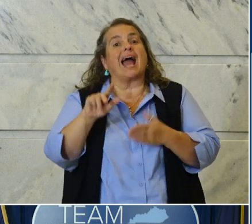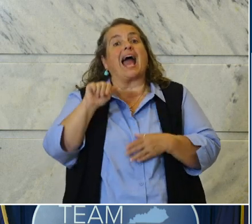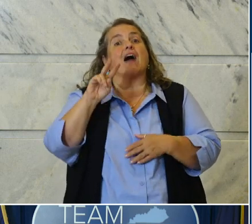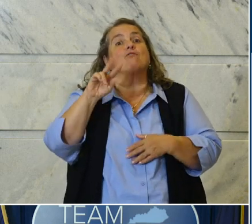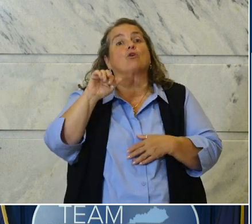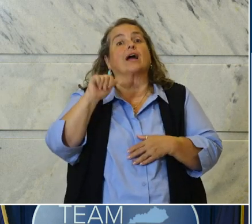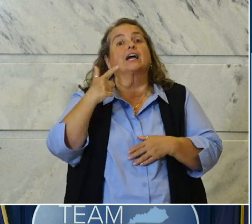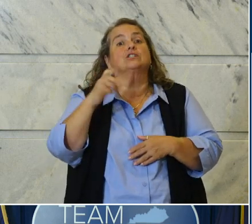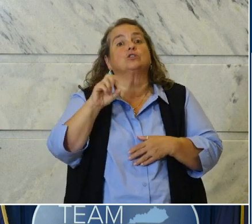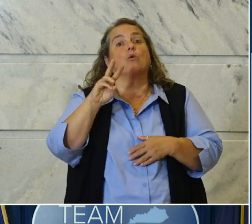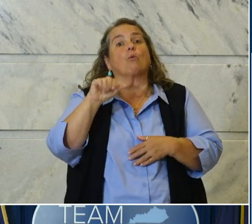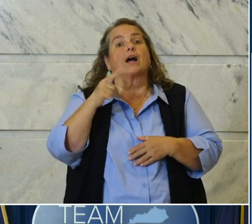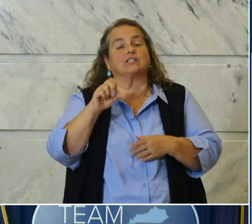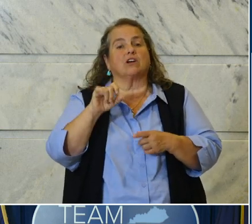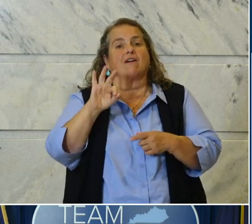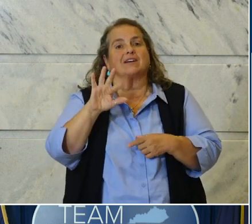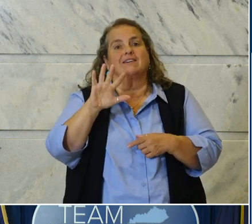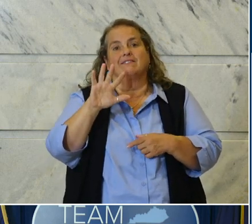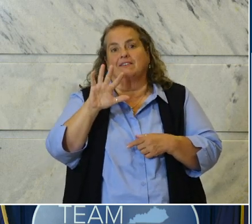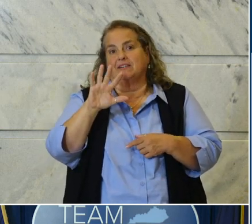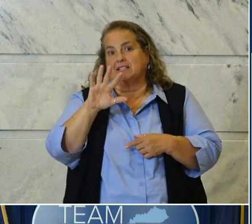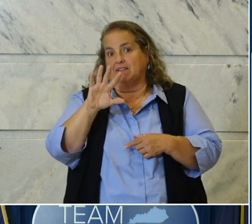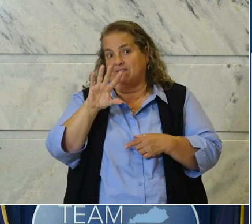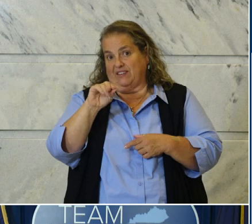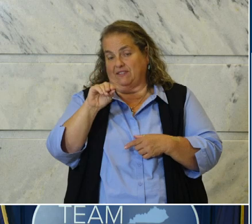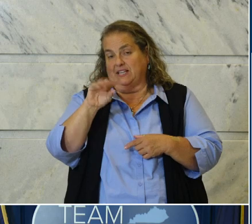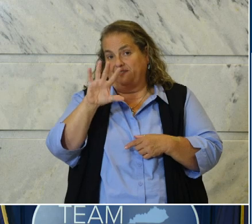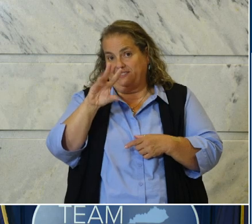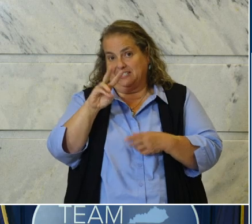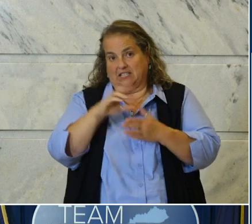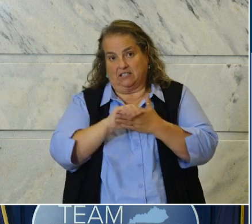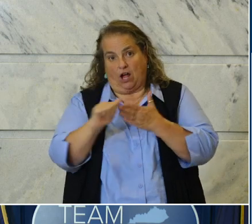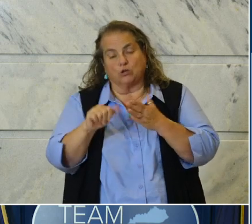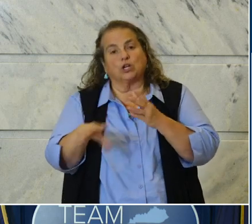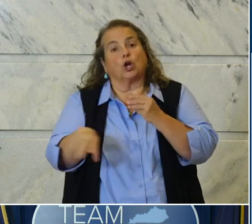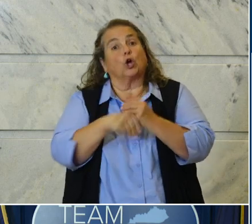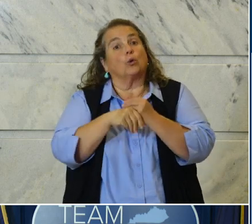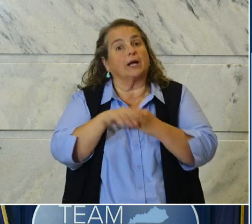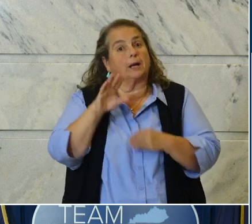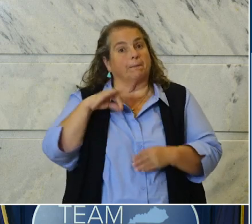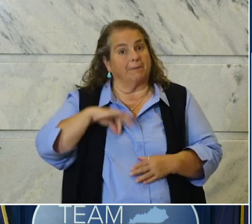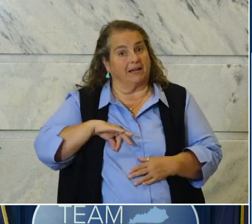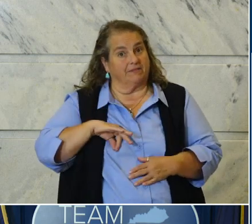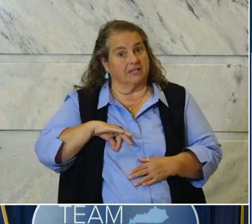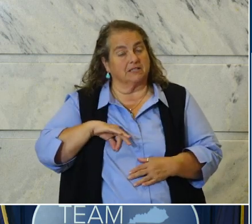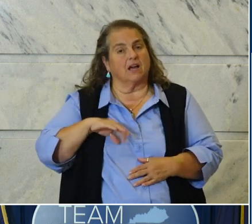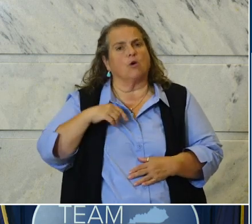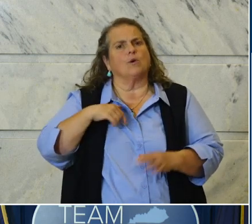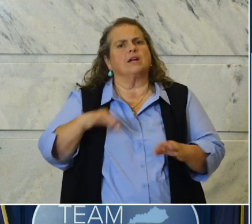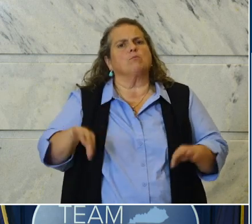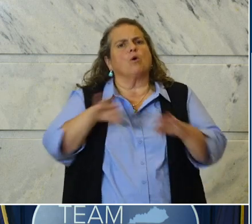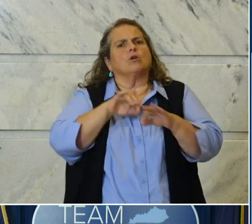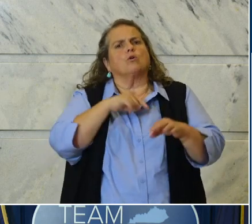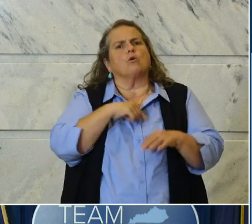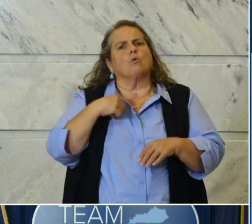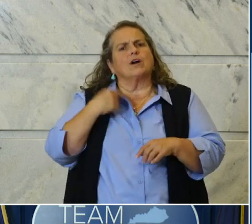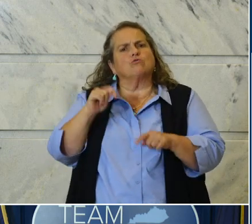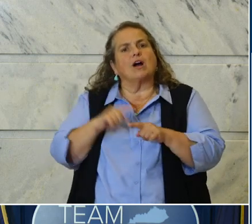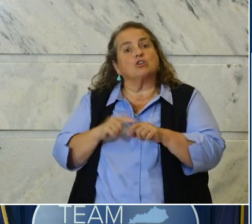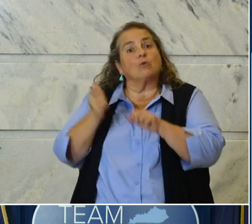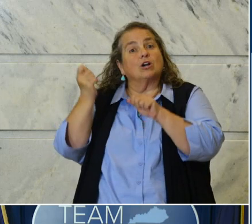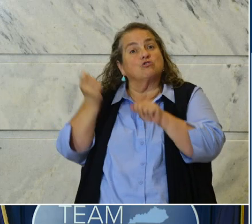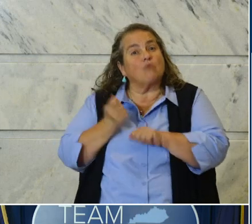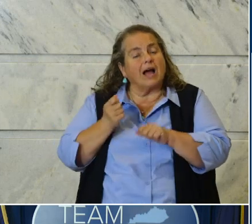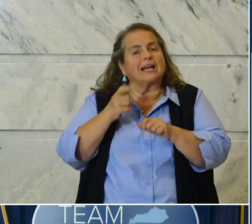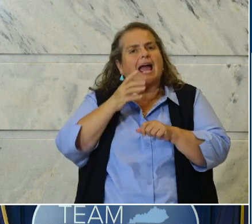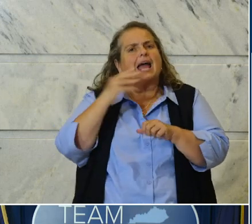of $56, including benefits. It's important we continue to attract and create well-paying jobs for Kentuckians